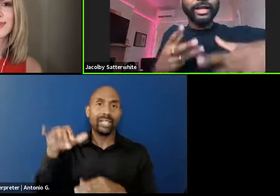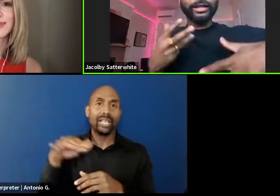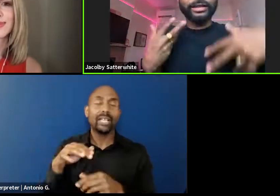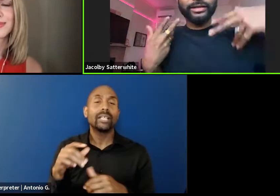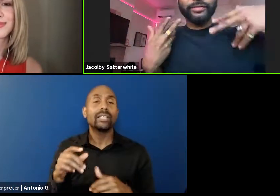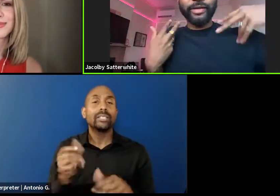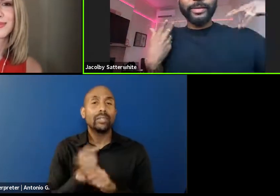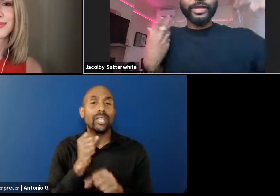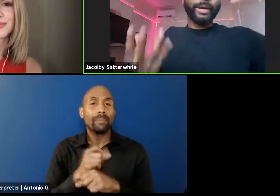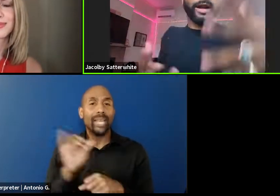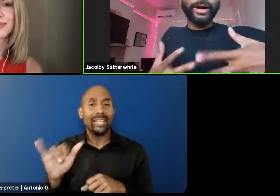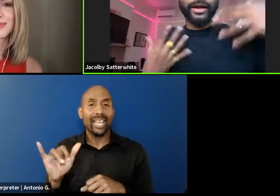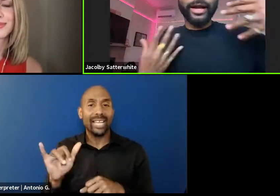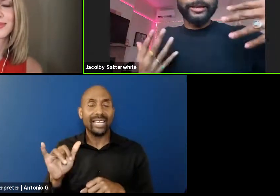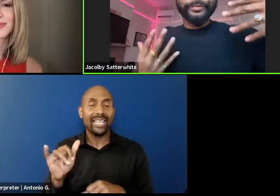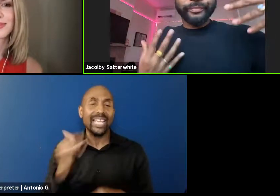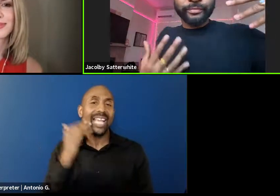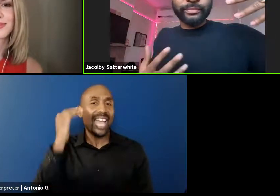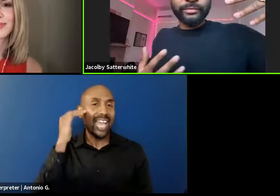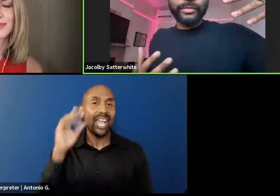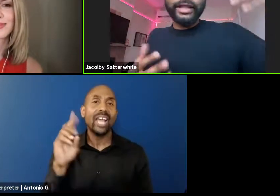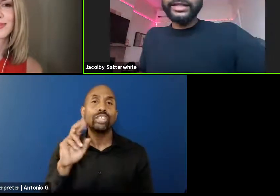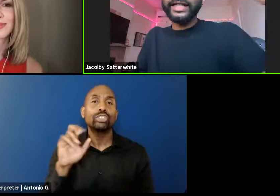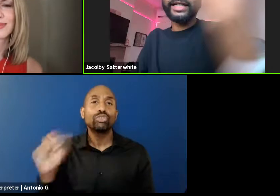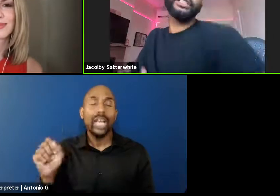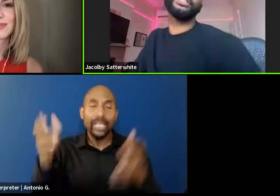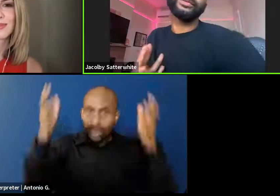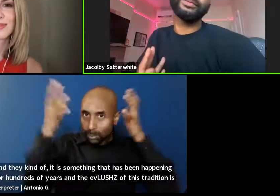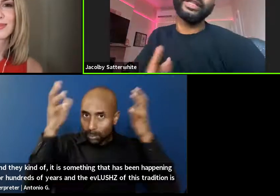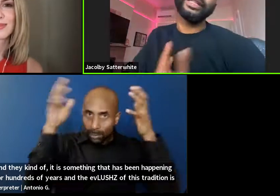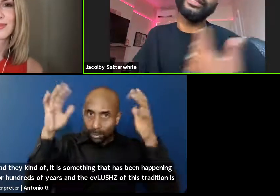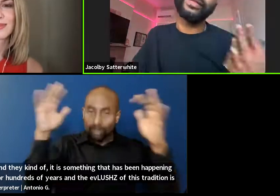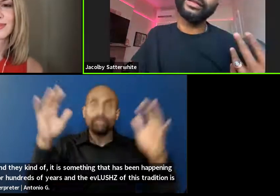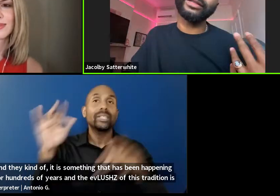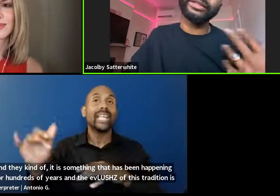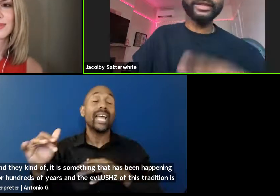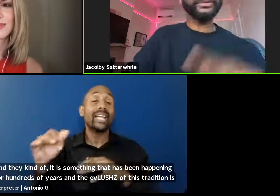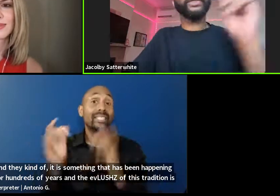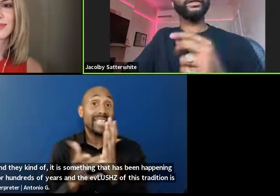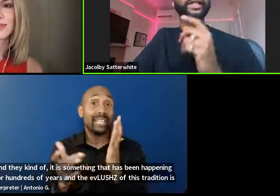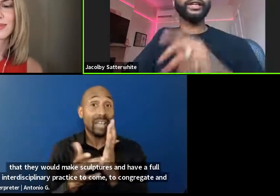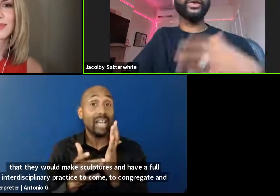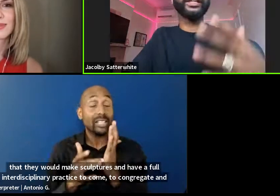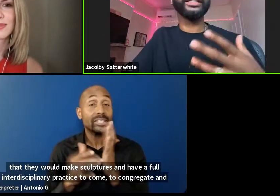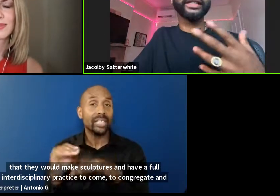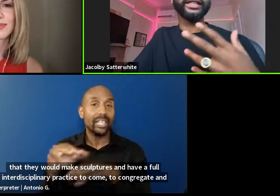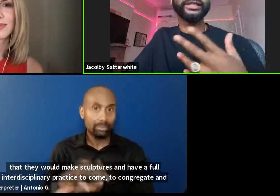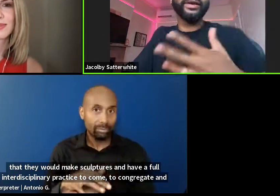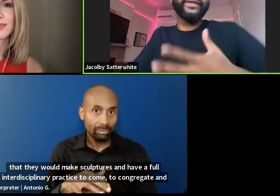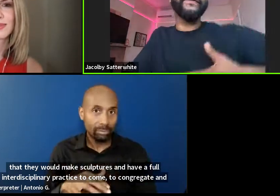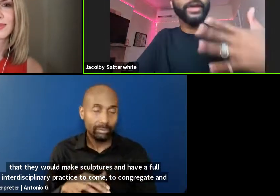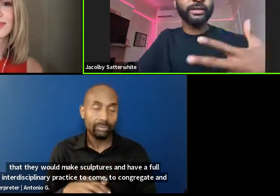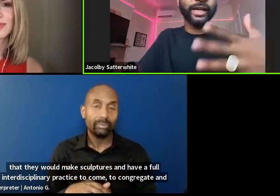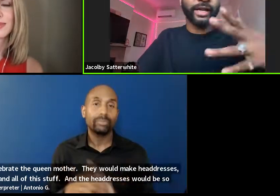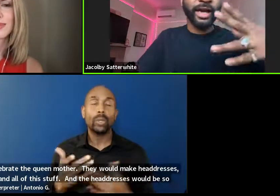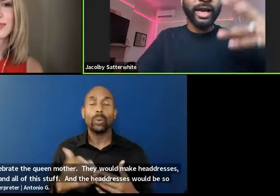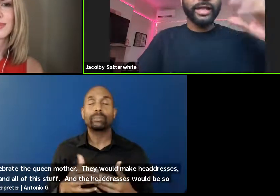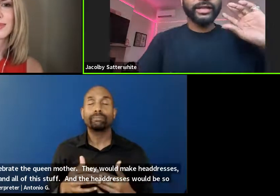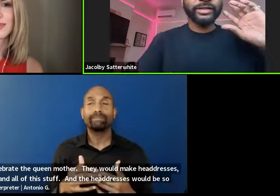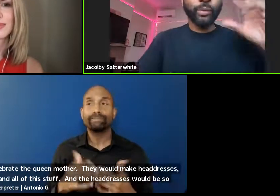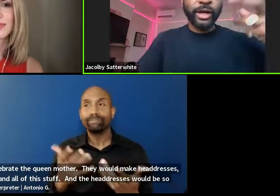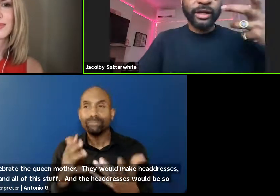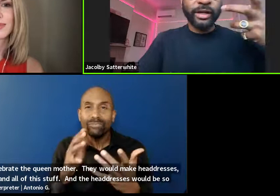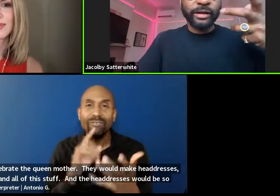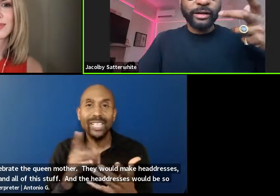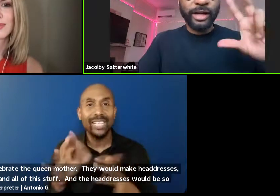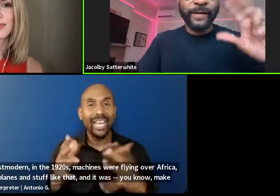headdresses like inspired by the technology that was being developed. And it was just very like quirky like that. So it felt like